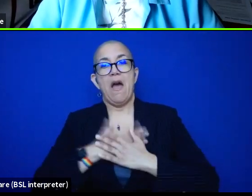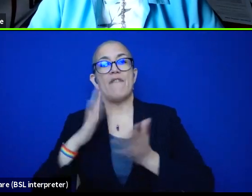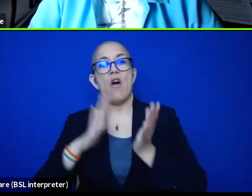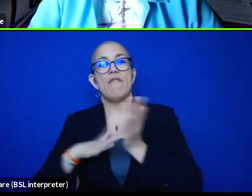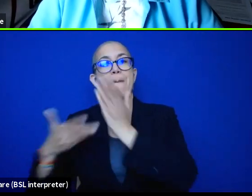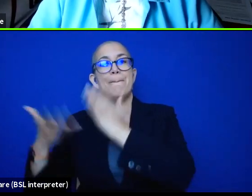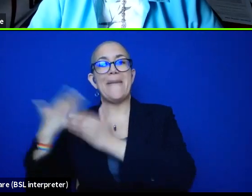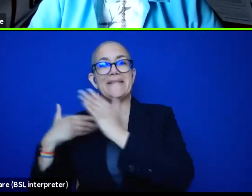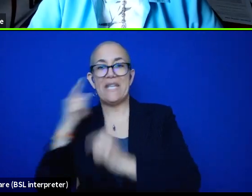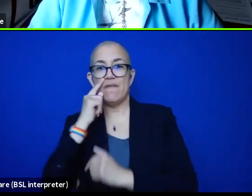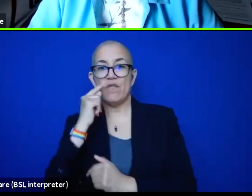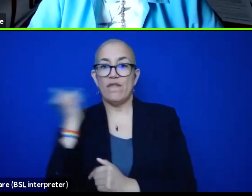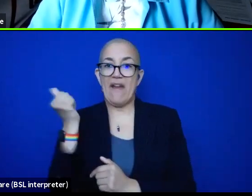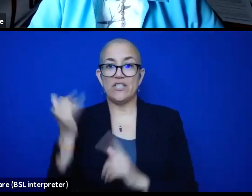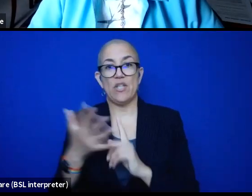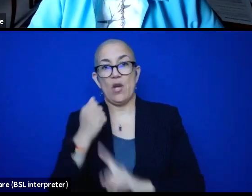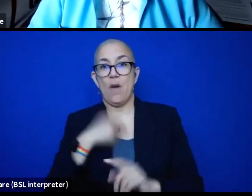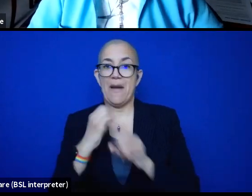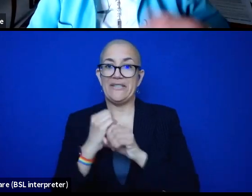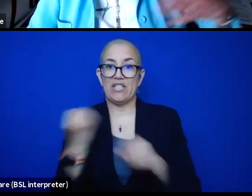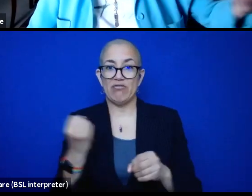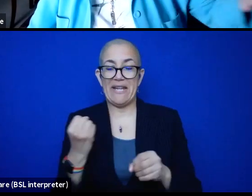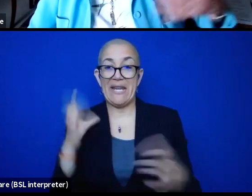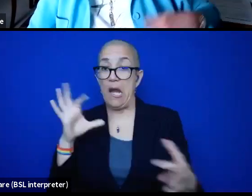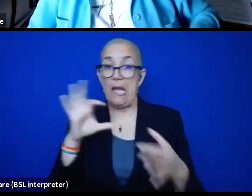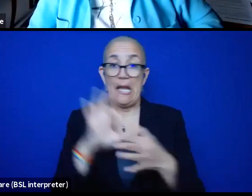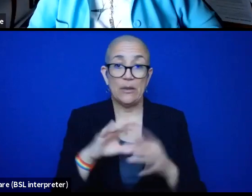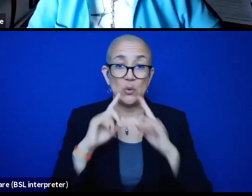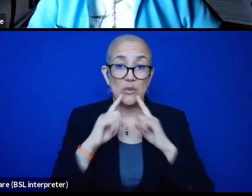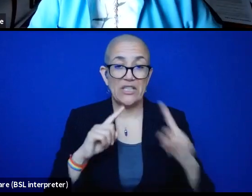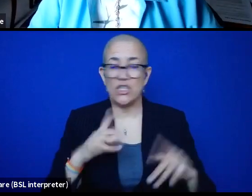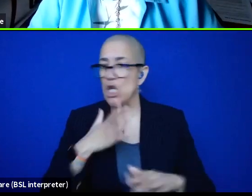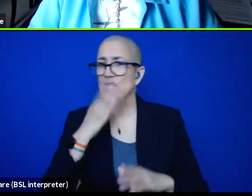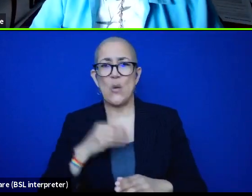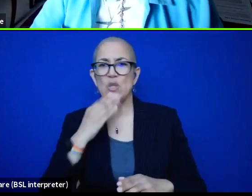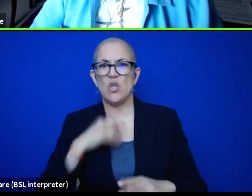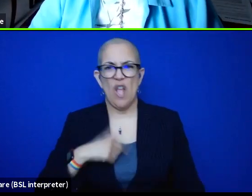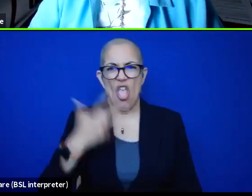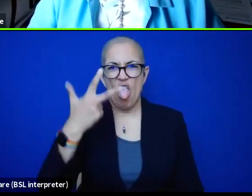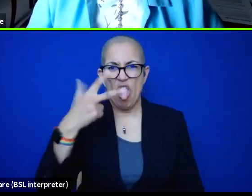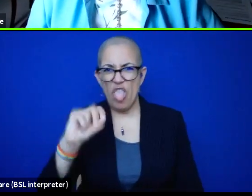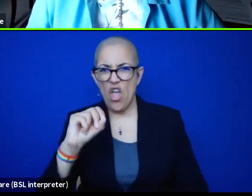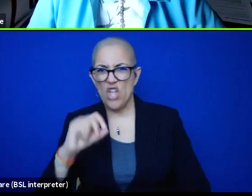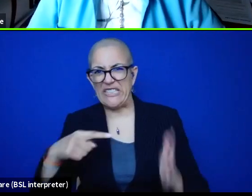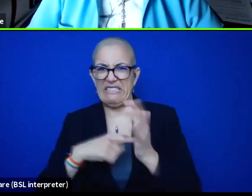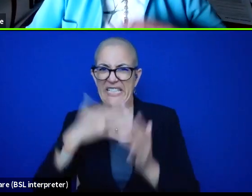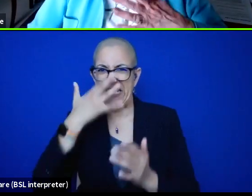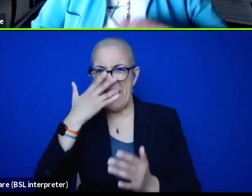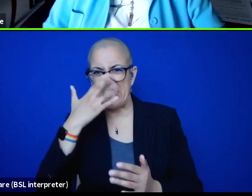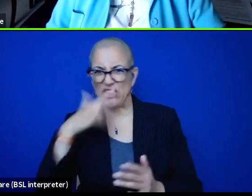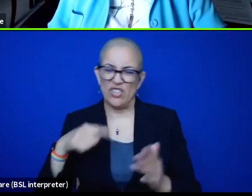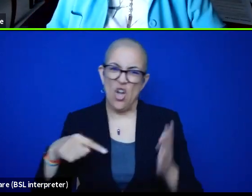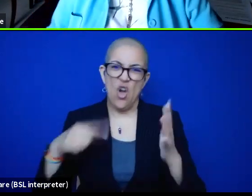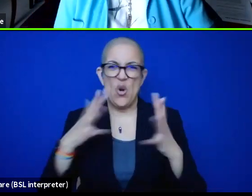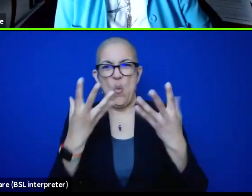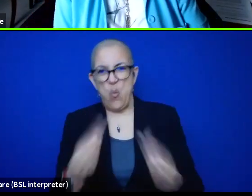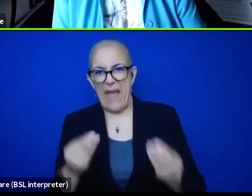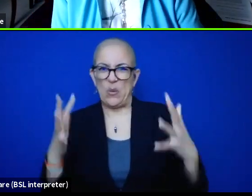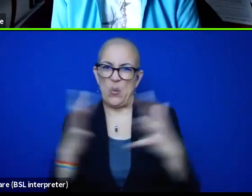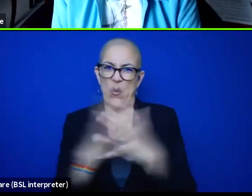had got me my degree, was no use whatsoever. There you are. 30 grotty teenagers on a wet Wednesday. You know, that teaching skills were very, very